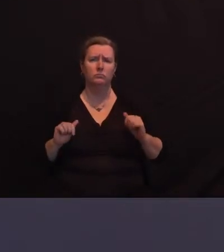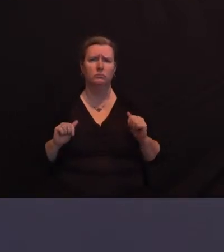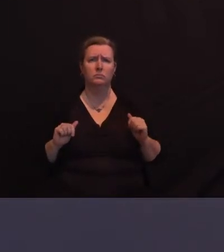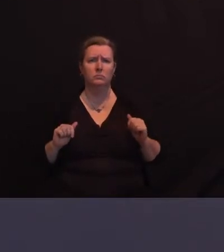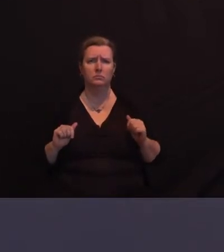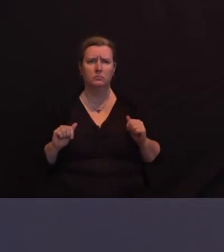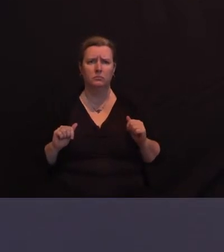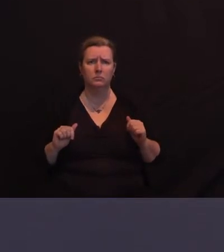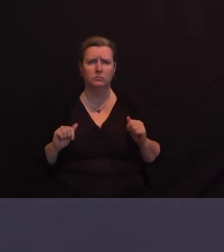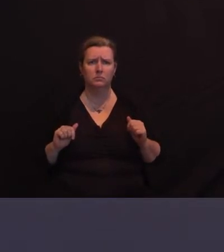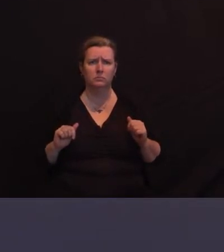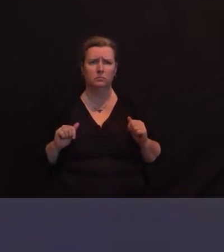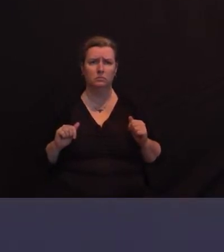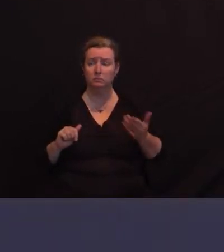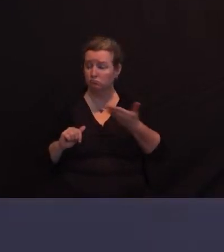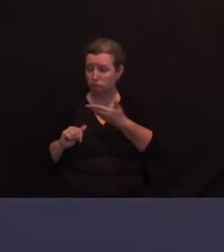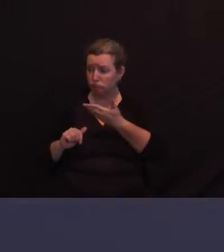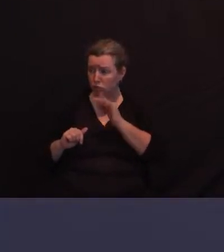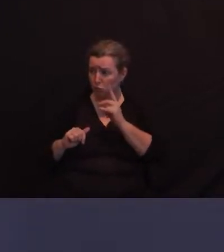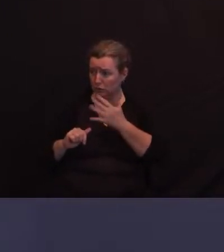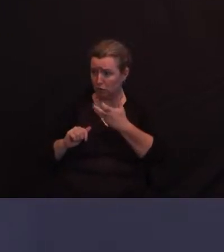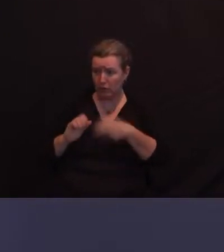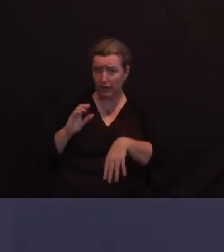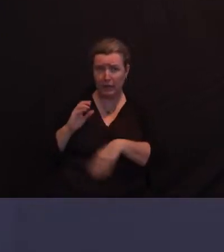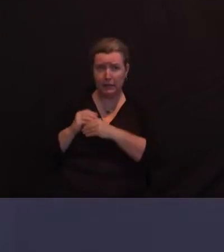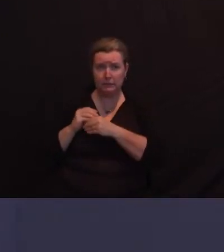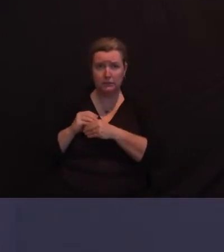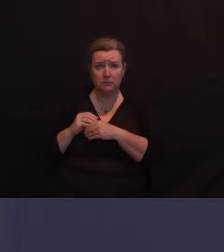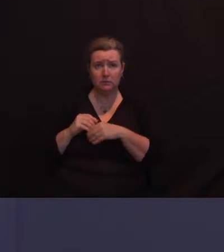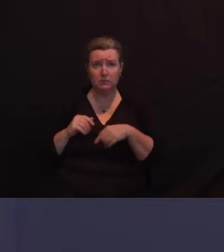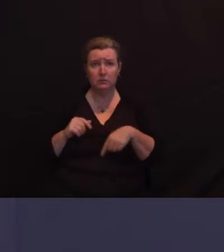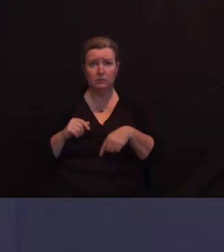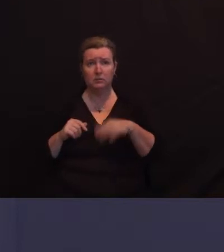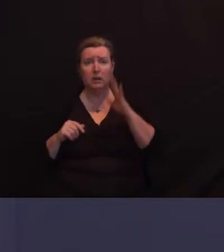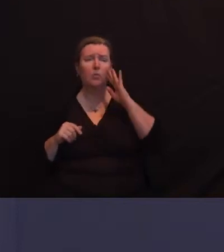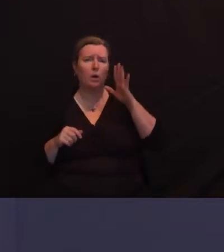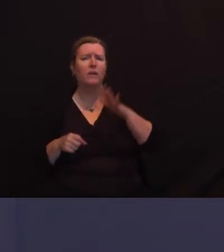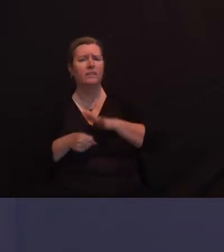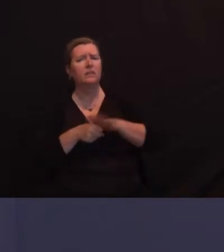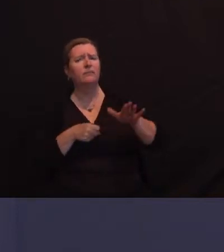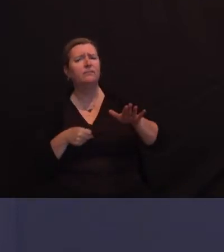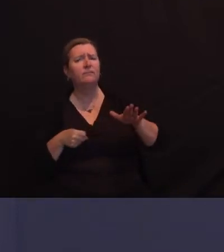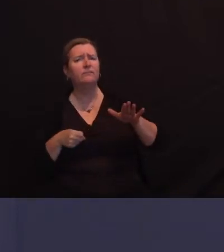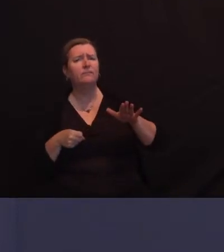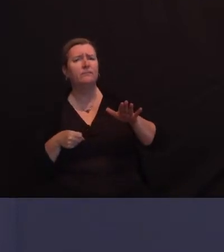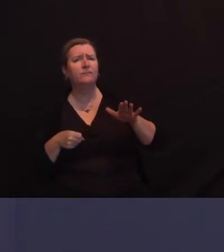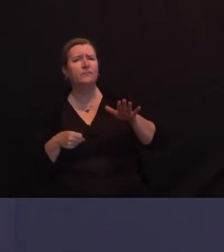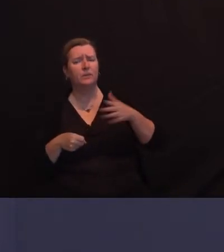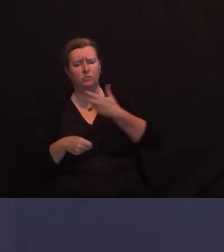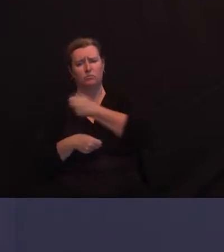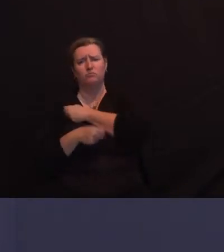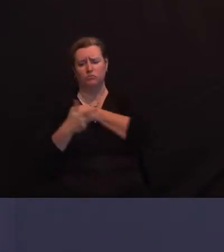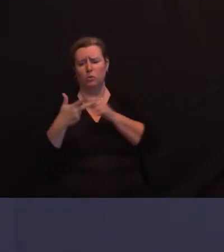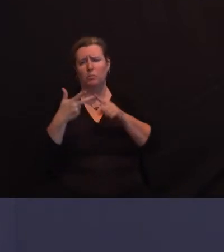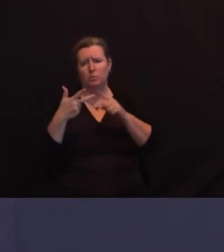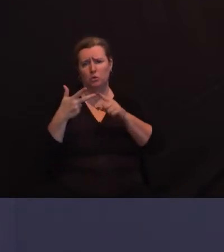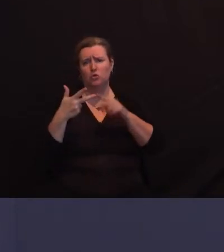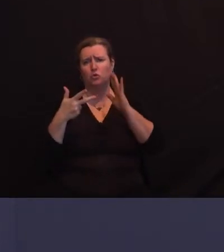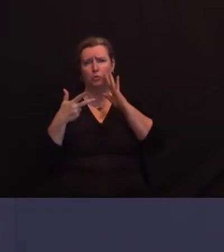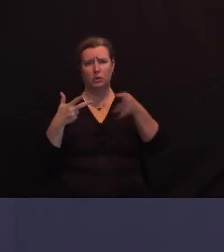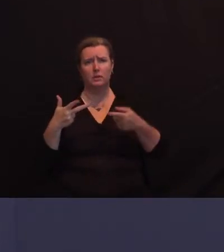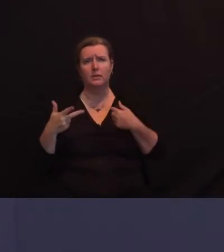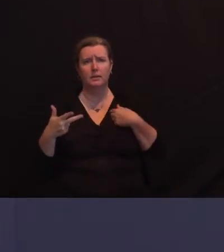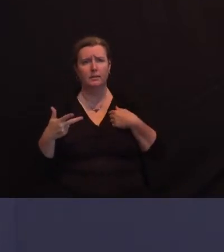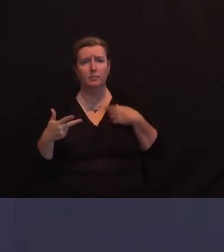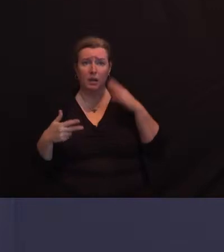modeling? First, we will have adequate supply to meet the demand. Secondly, we do expect a scramble, as